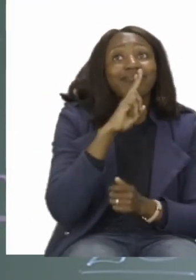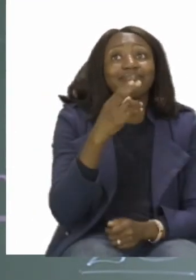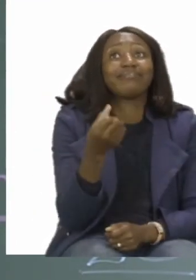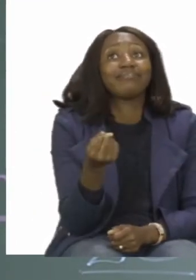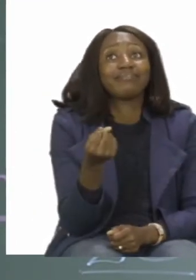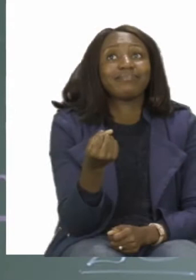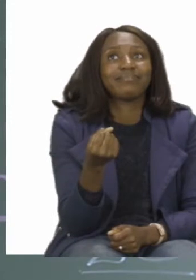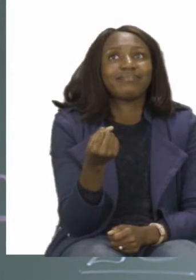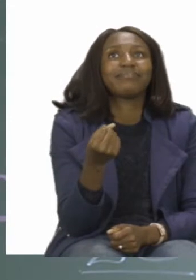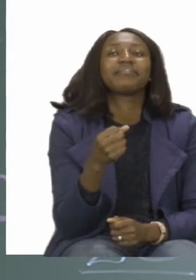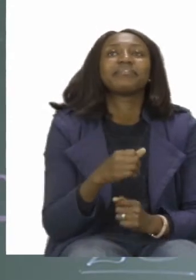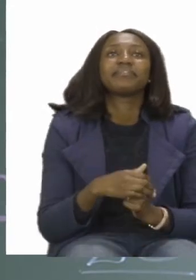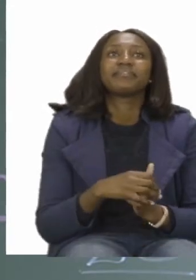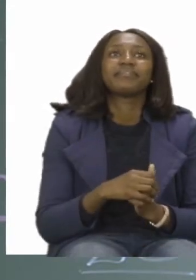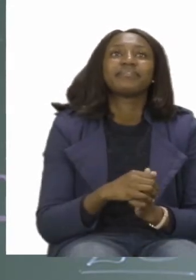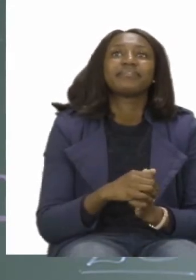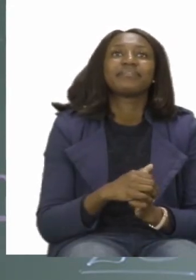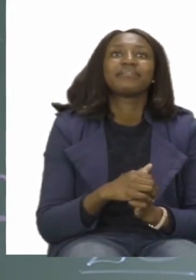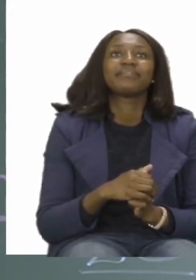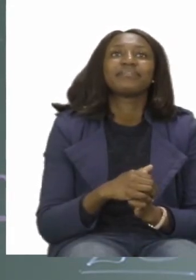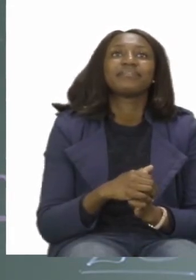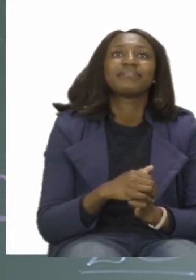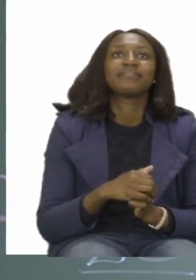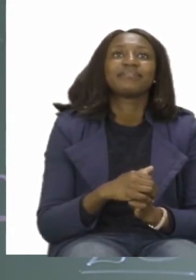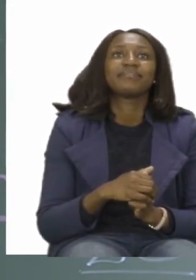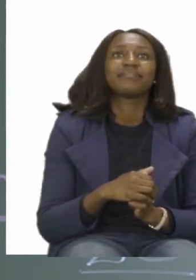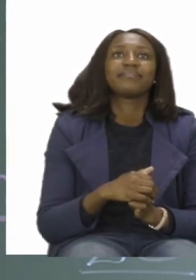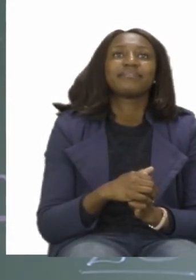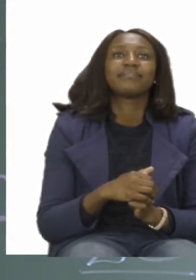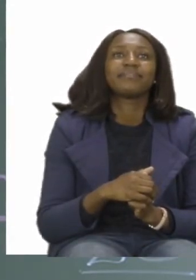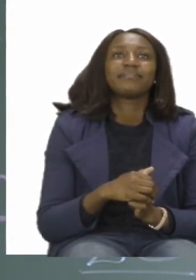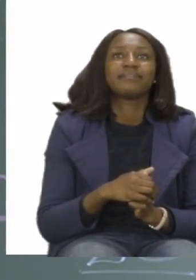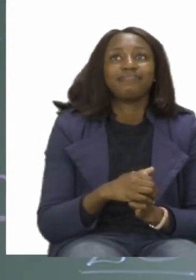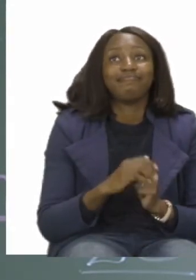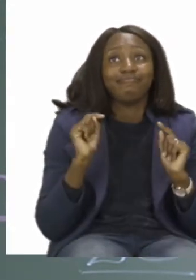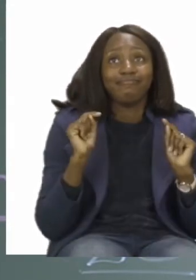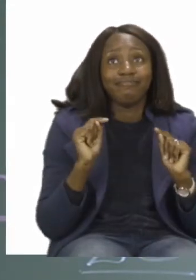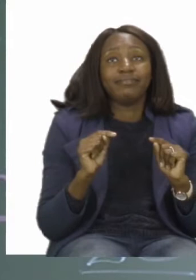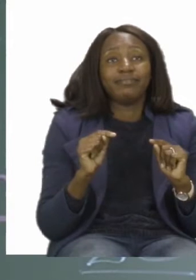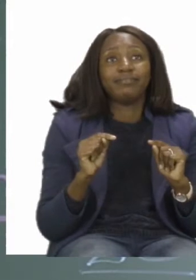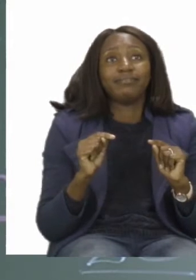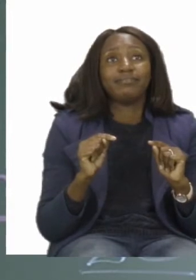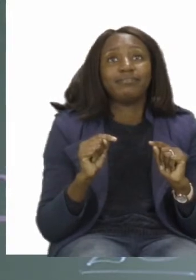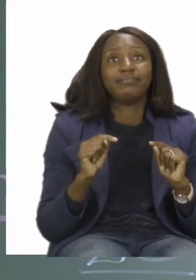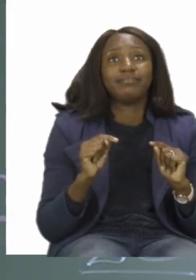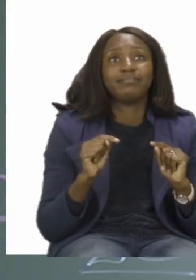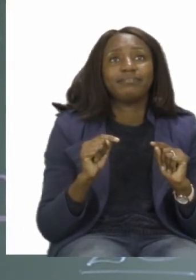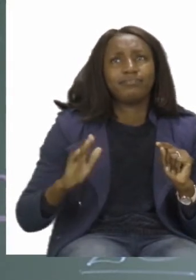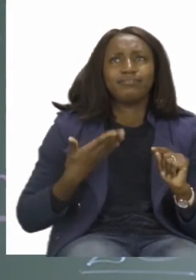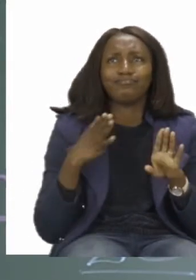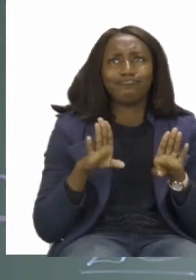to find the answer. Right. Now, boys and girls, we want you to